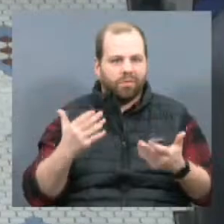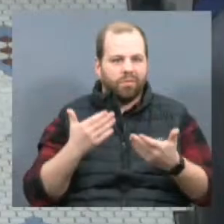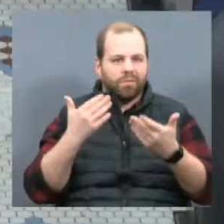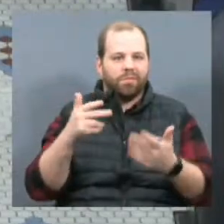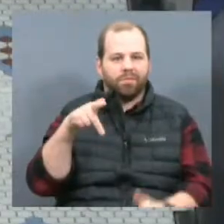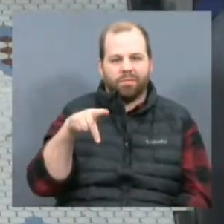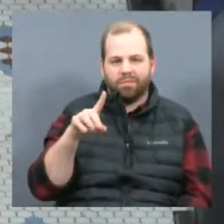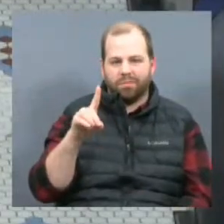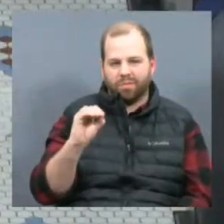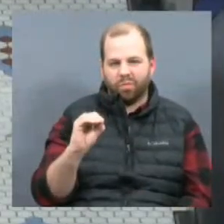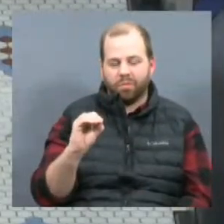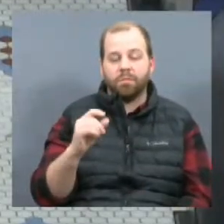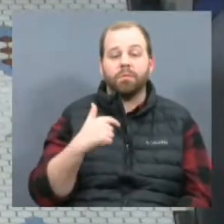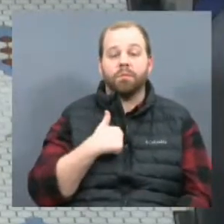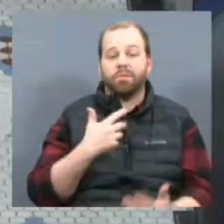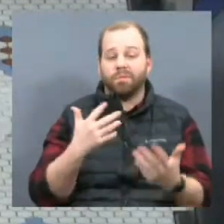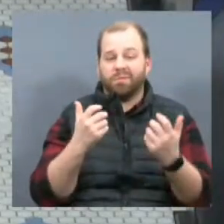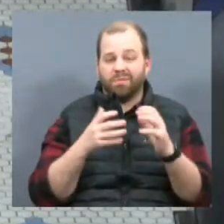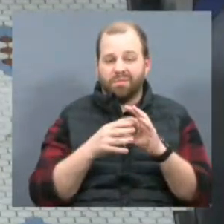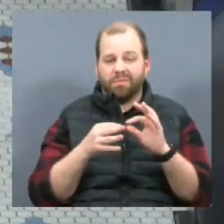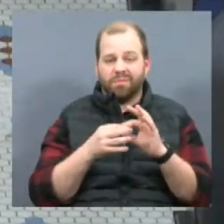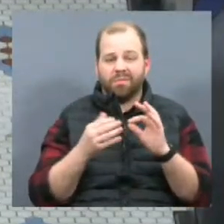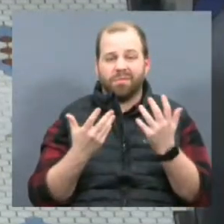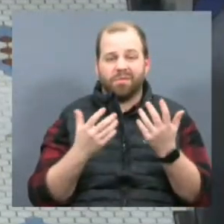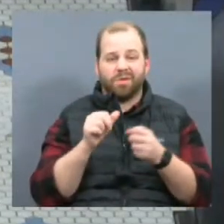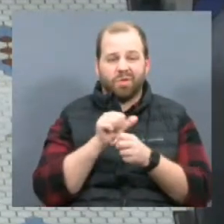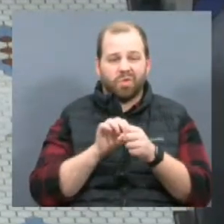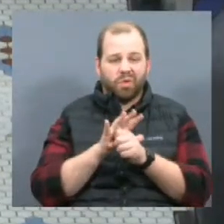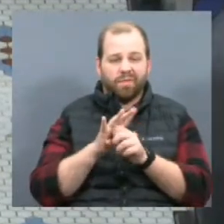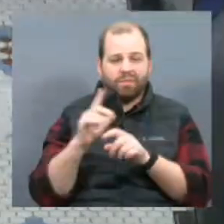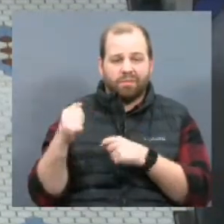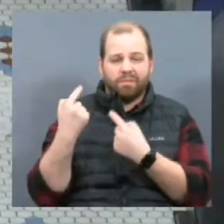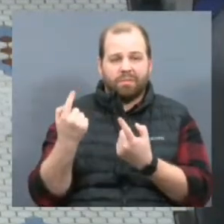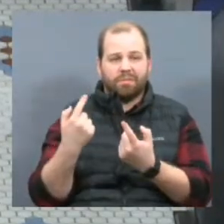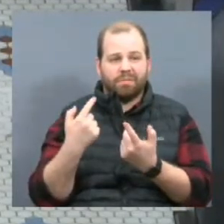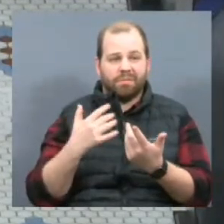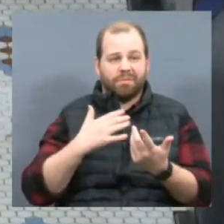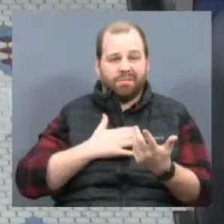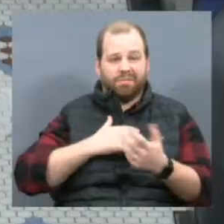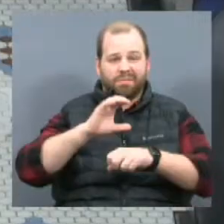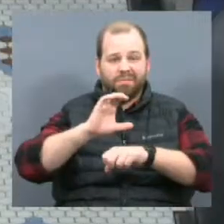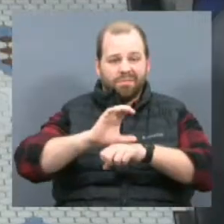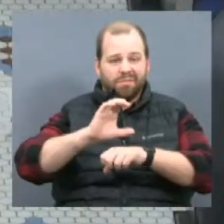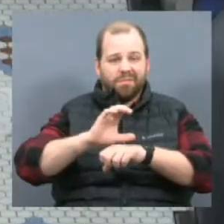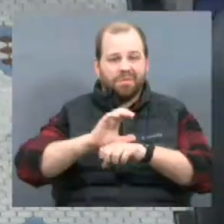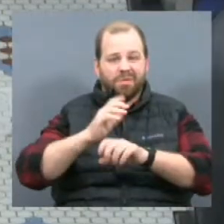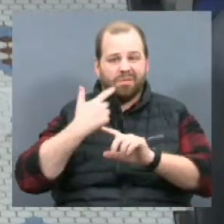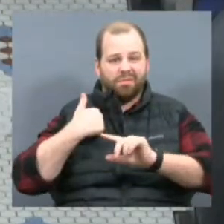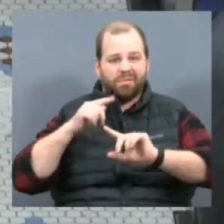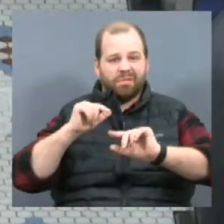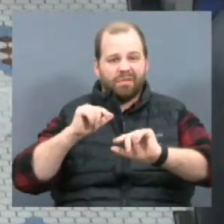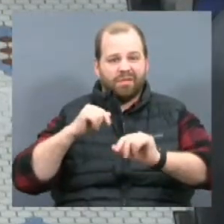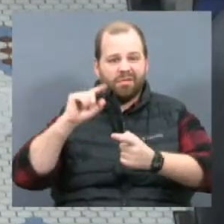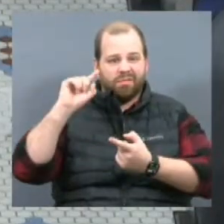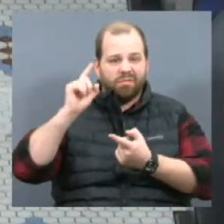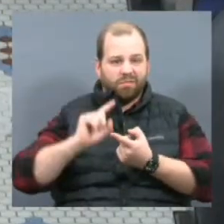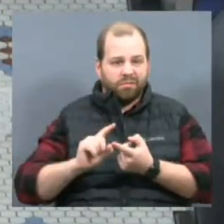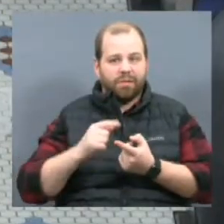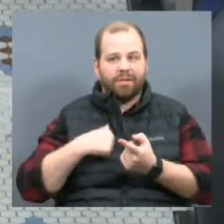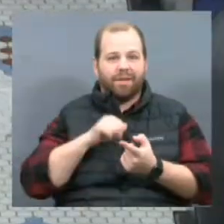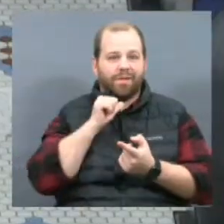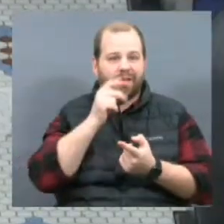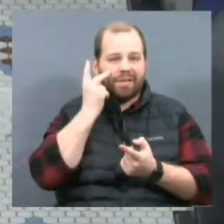PDO. I would like to say, you know, post-COVID, I haven't noticed church attendance at my church has not been good. I didn't see any church attendance